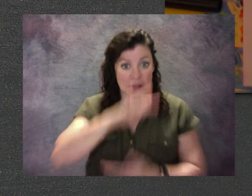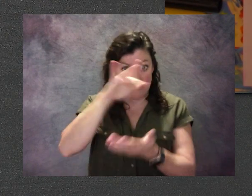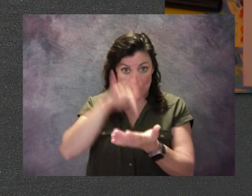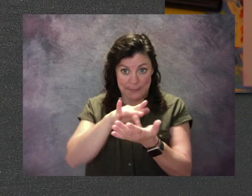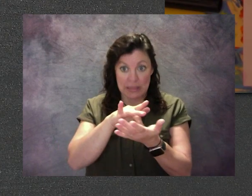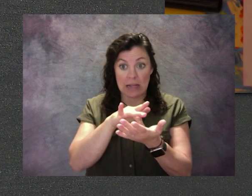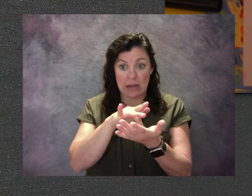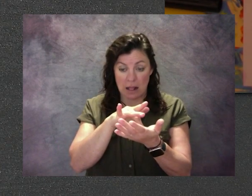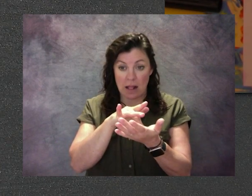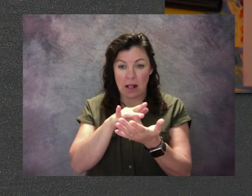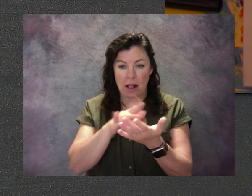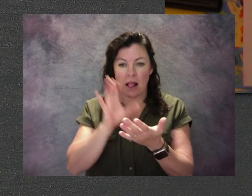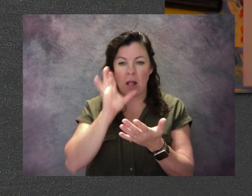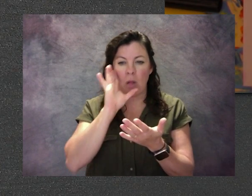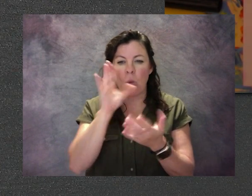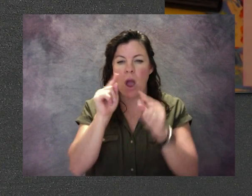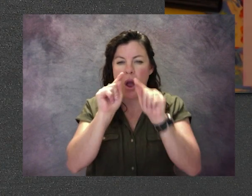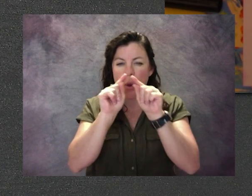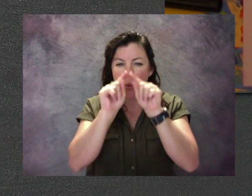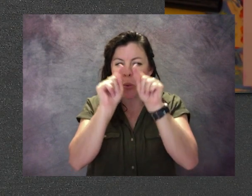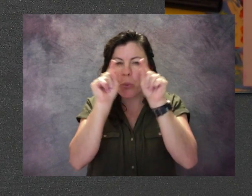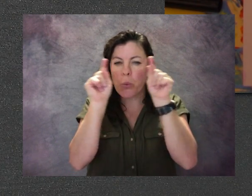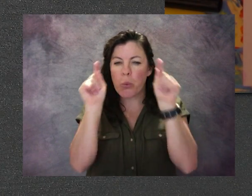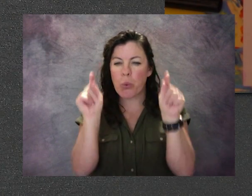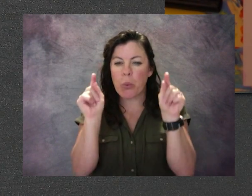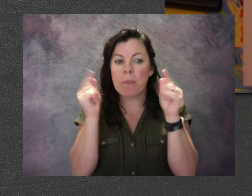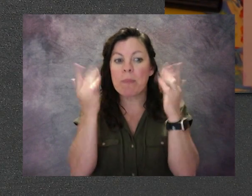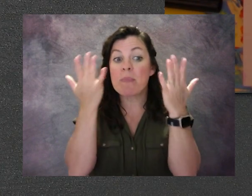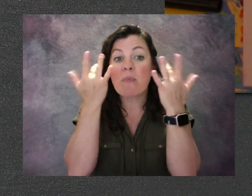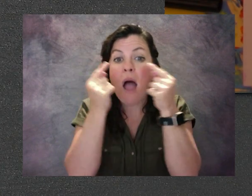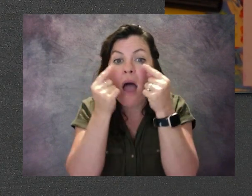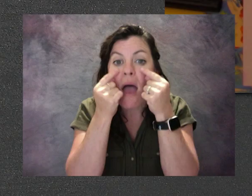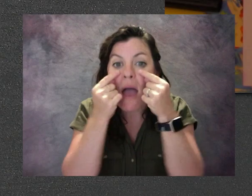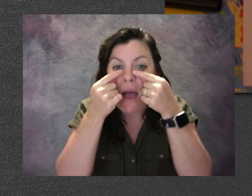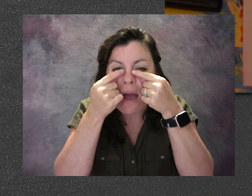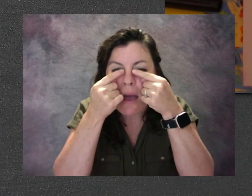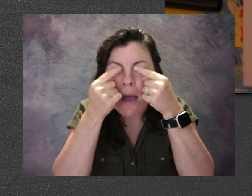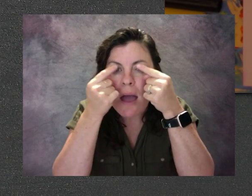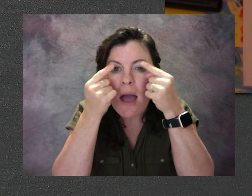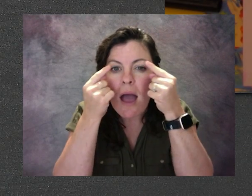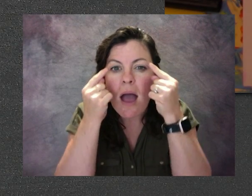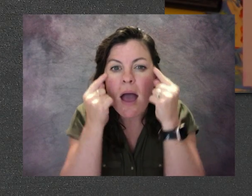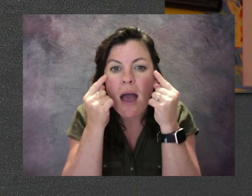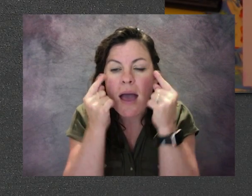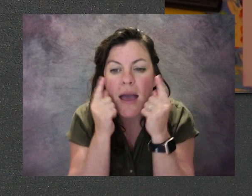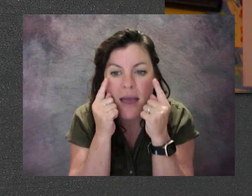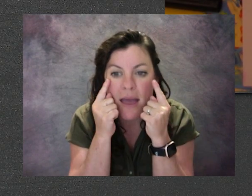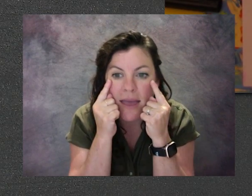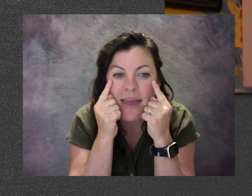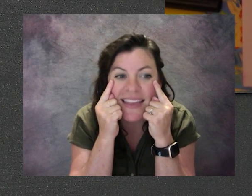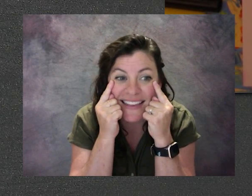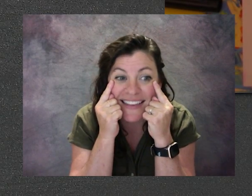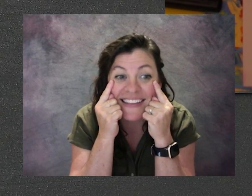line all the way to this outer edge. This is going to be the start of our eye.